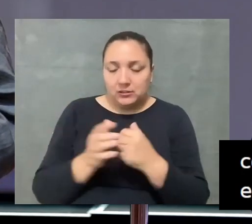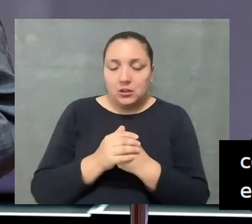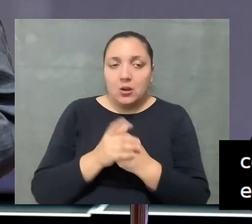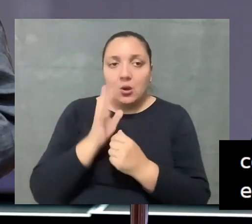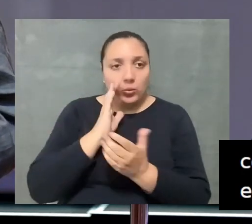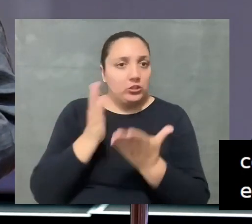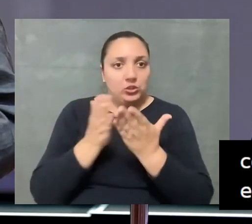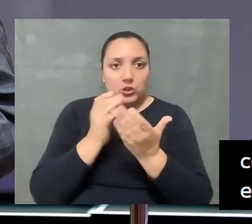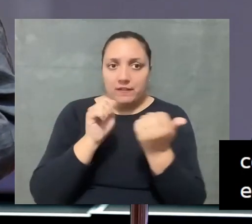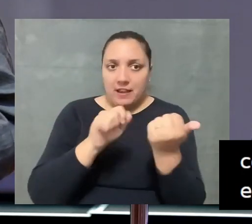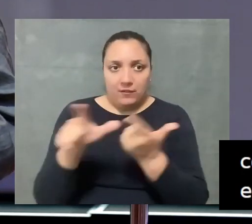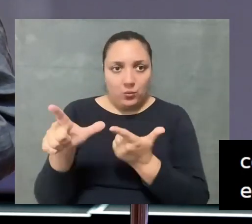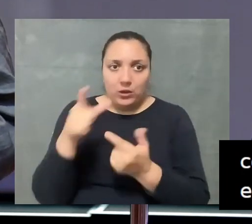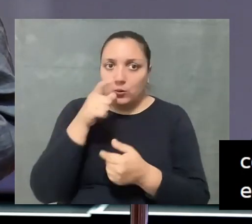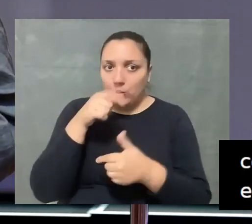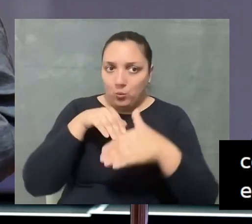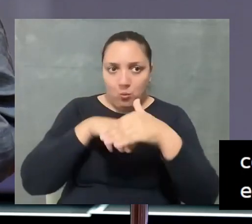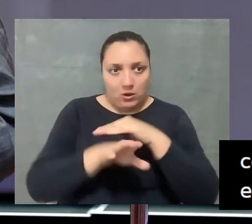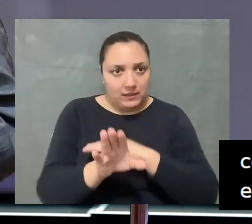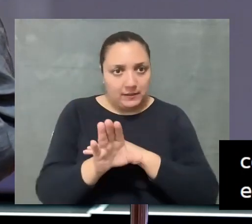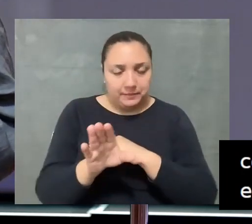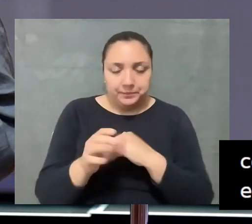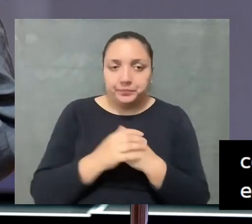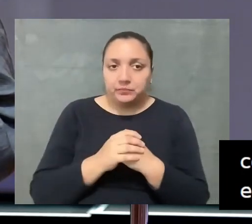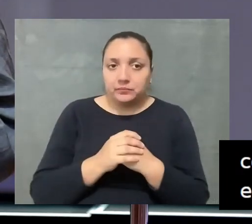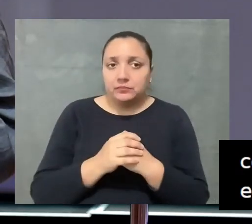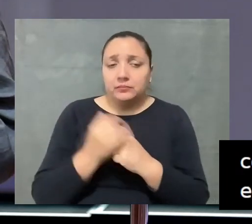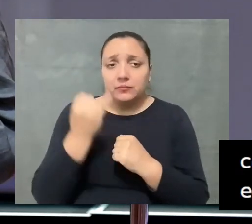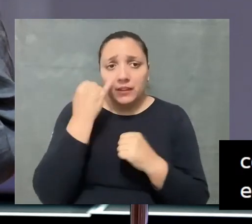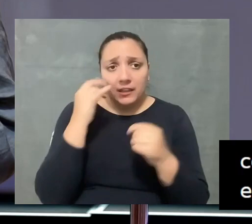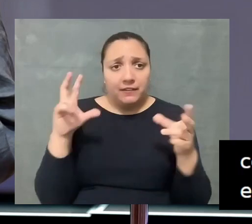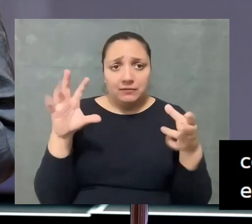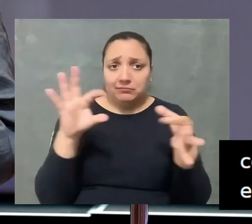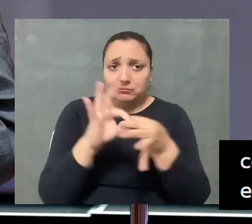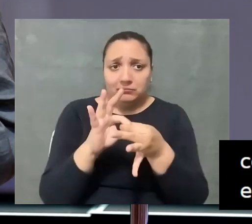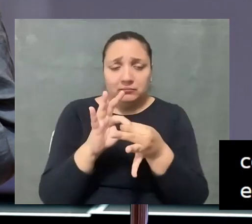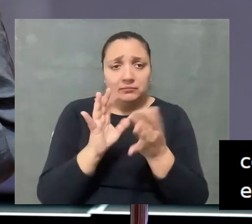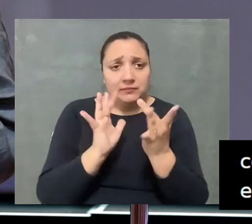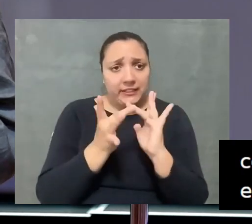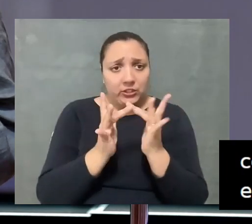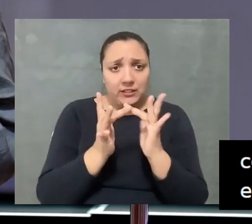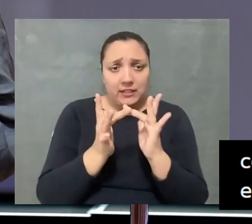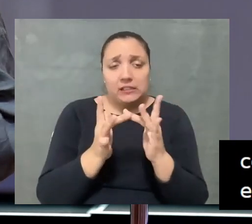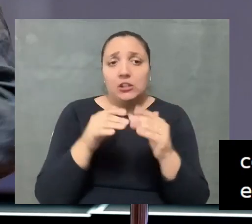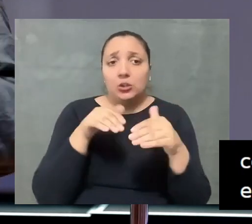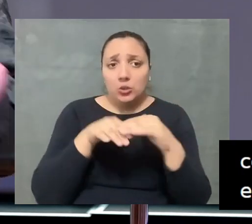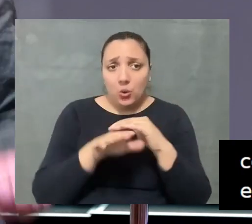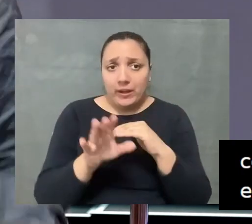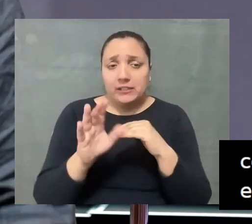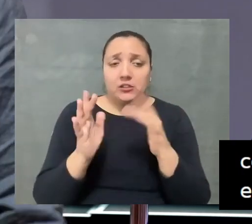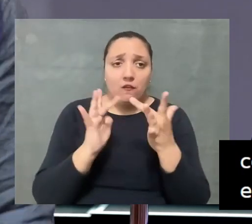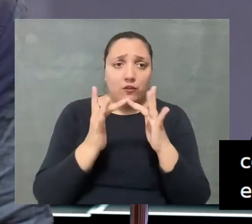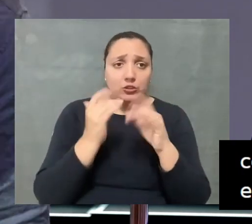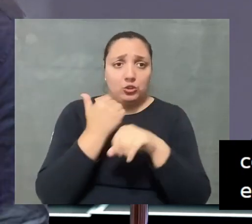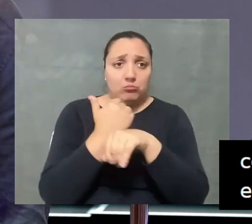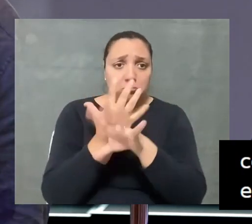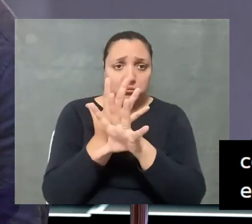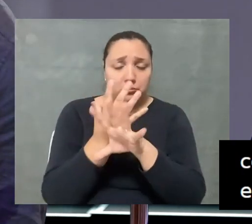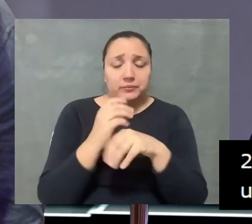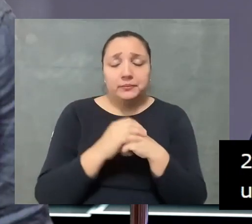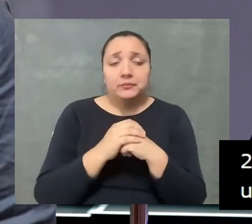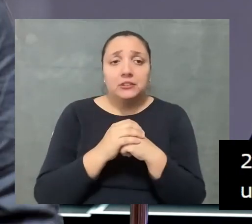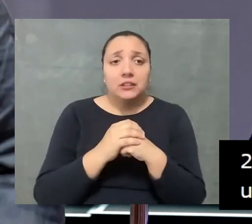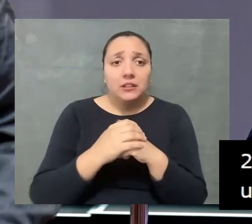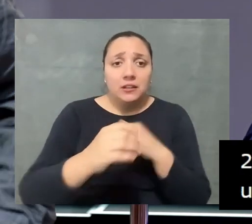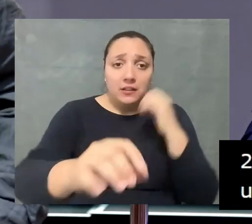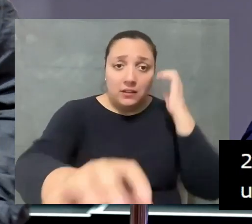everyone who walks through our doors, who connects to our internet, who comes to our virtual programming. And